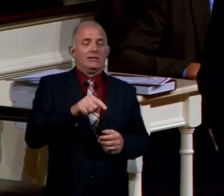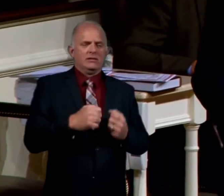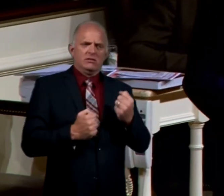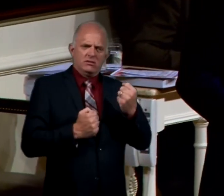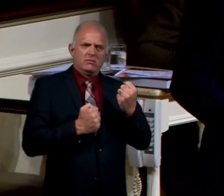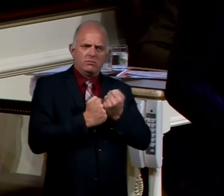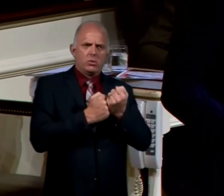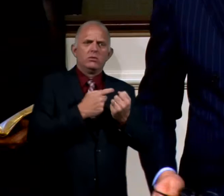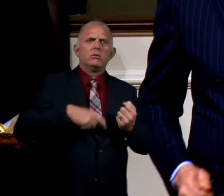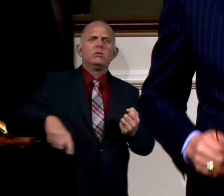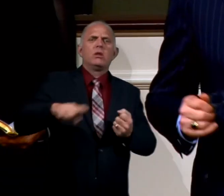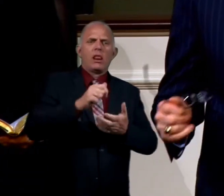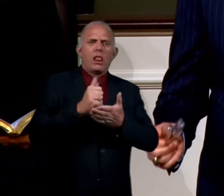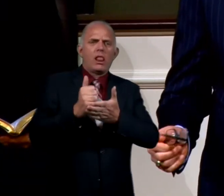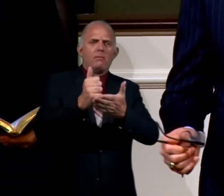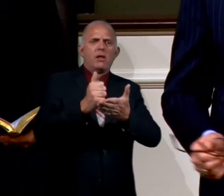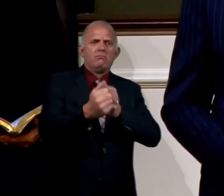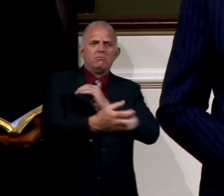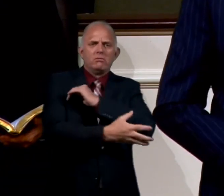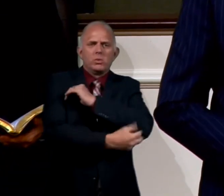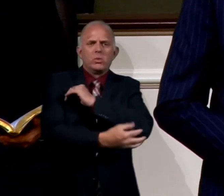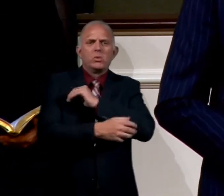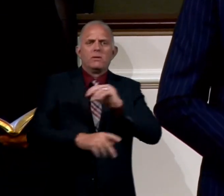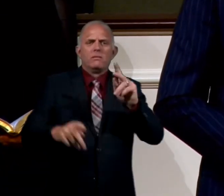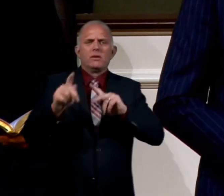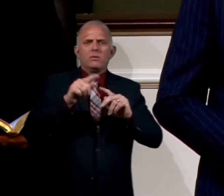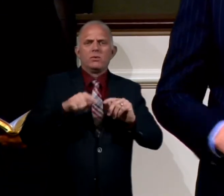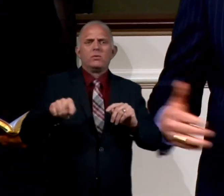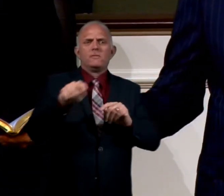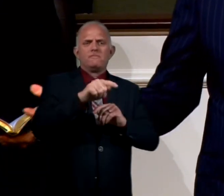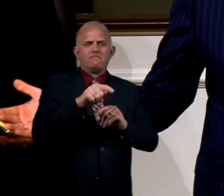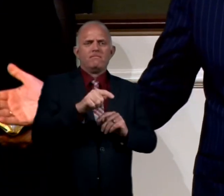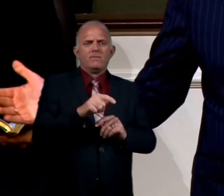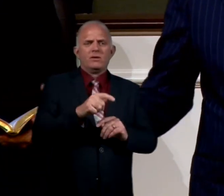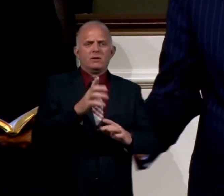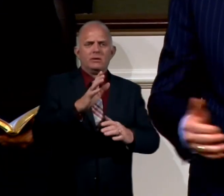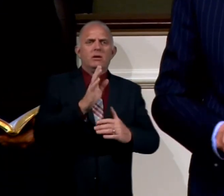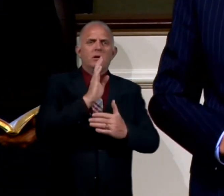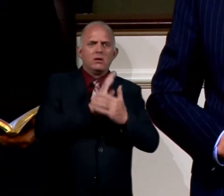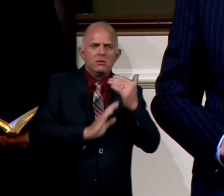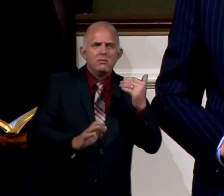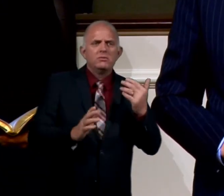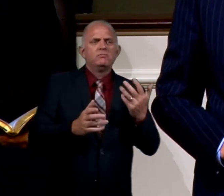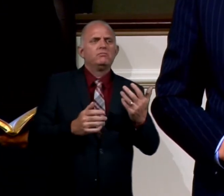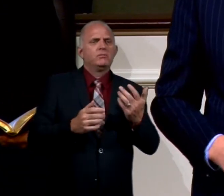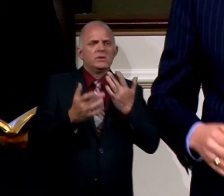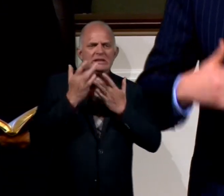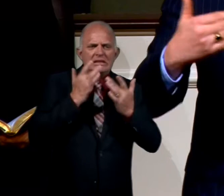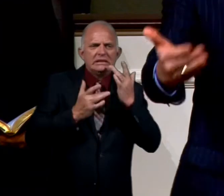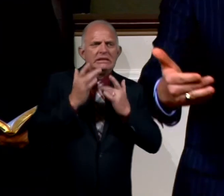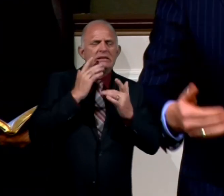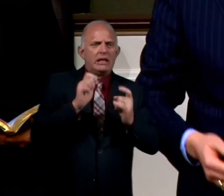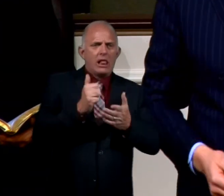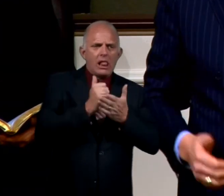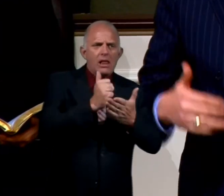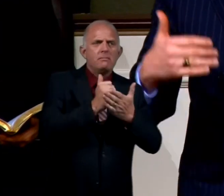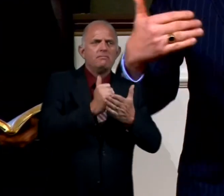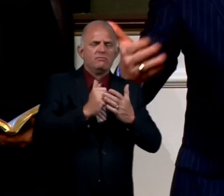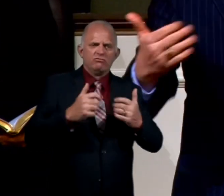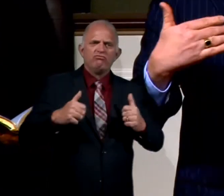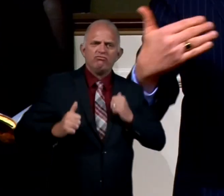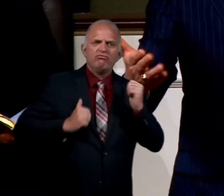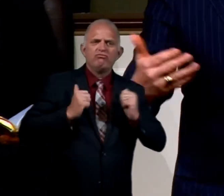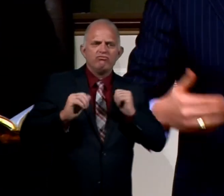poor. Be an advocate for those who are underdogs, those who need help. Step up